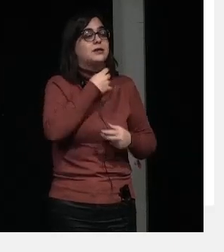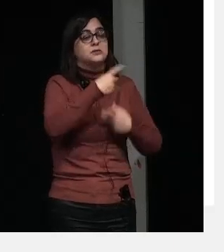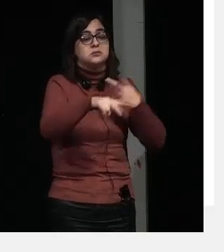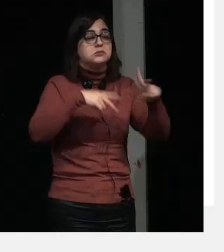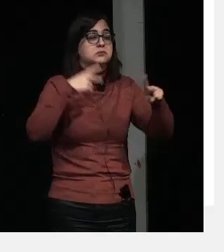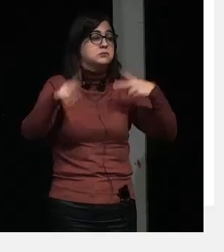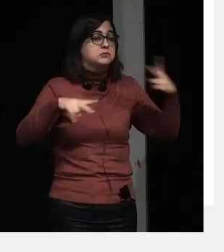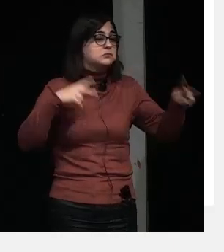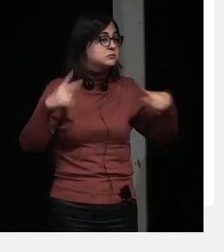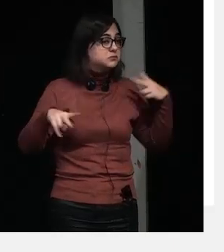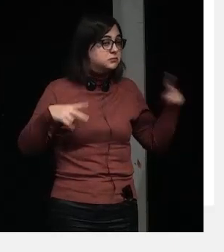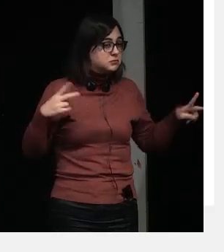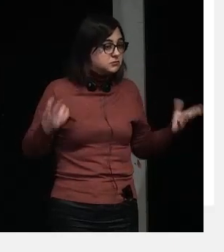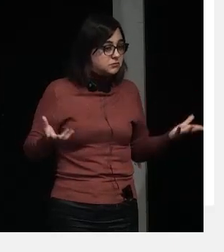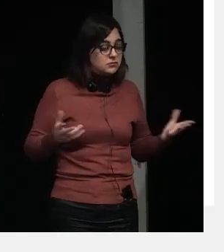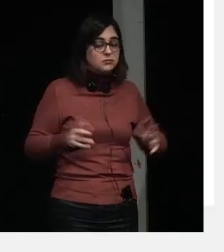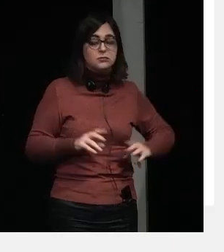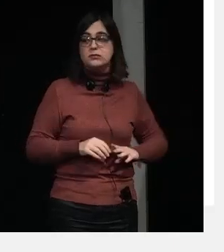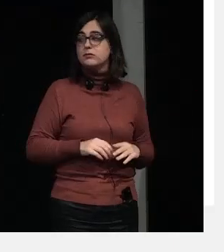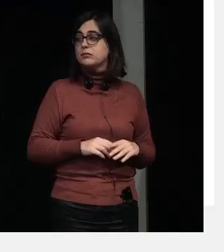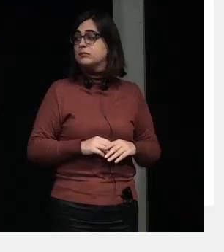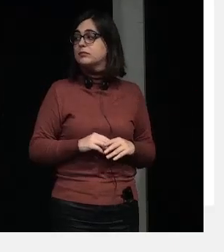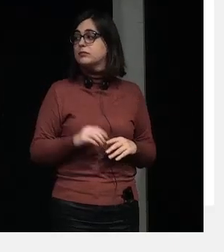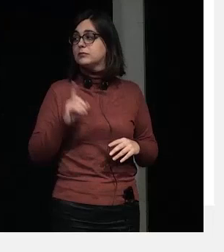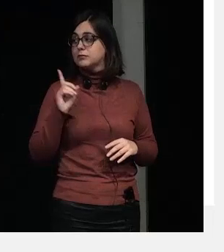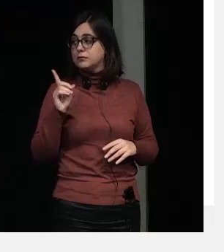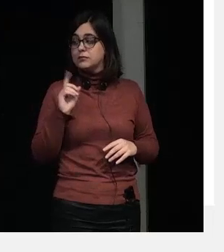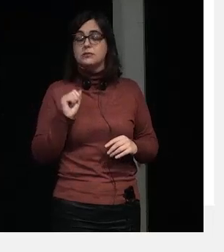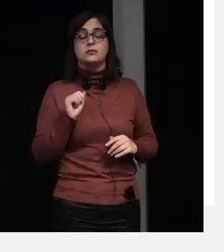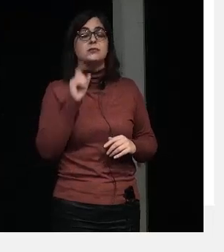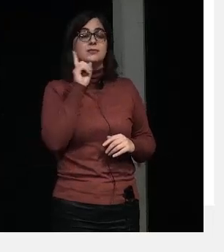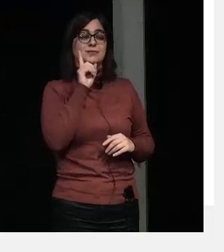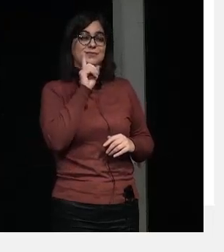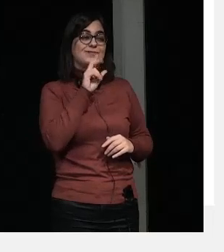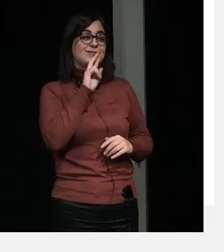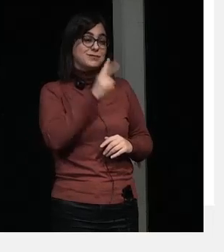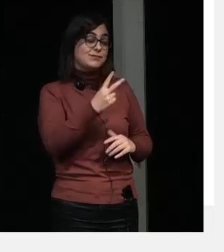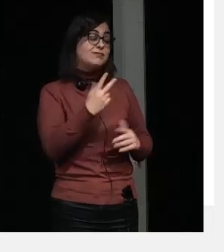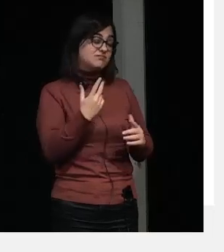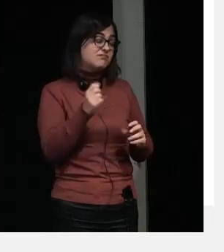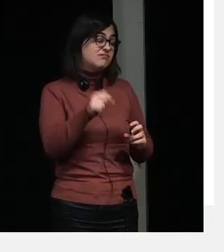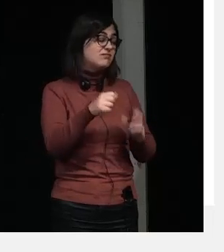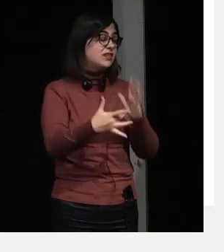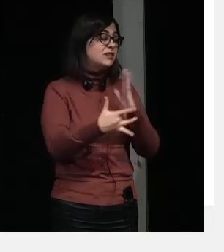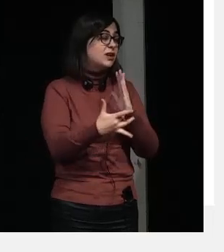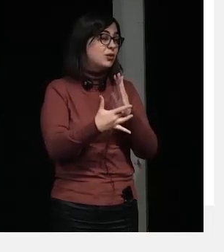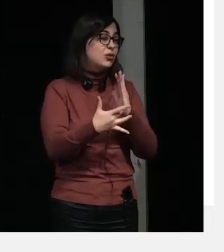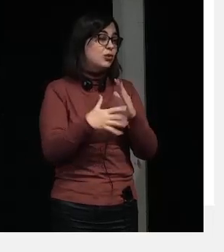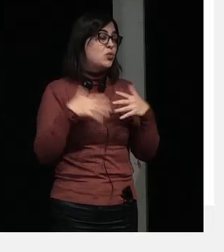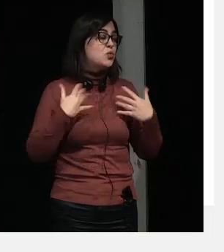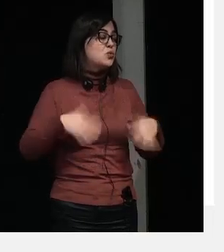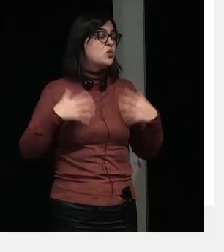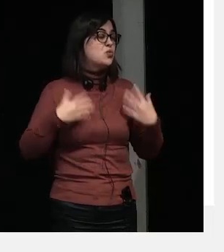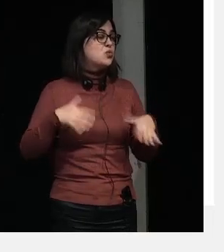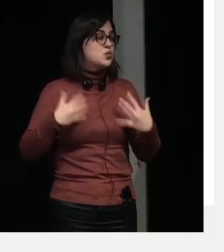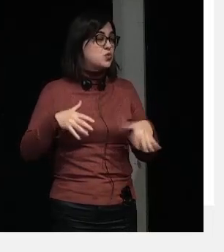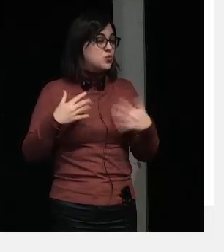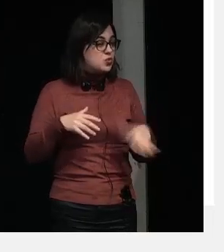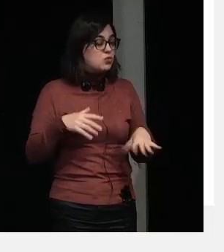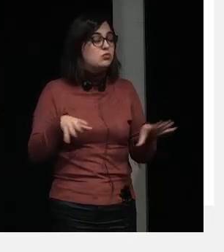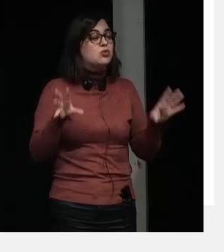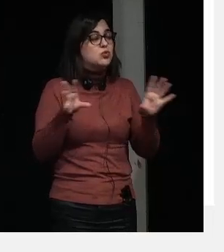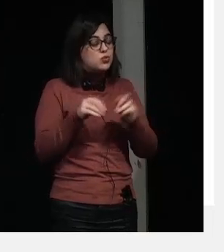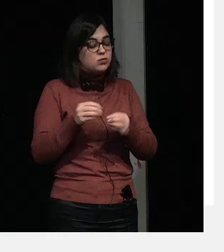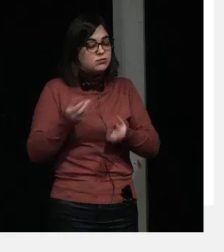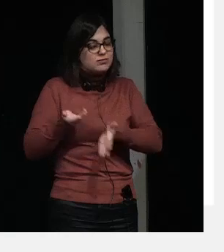these two. I will say that technology is making huge breakthroughs too, in terms of assistive